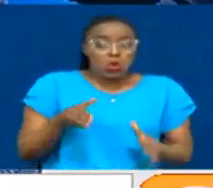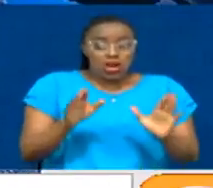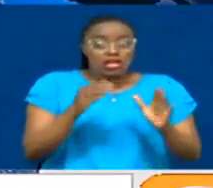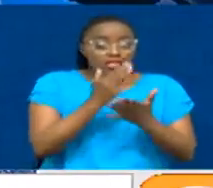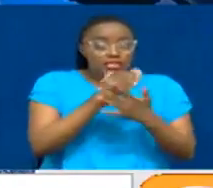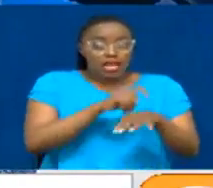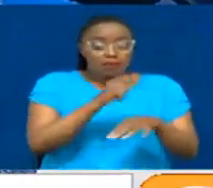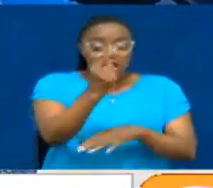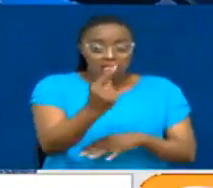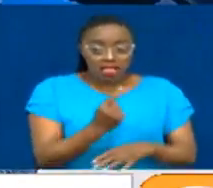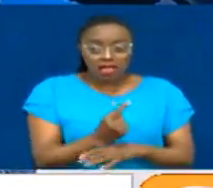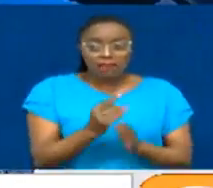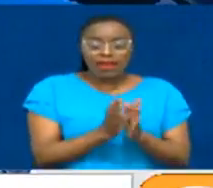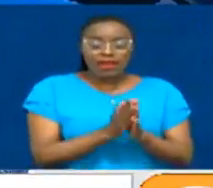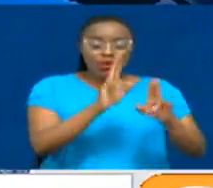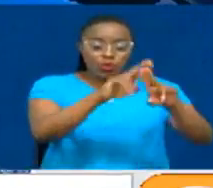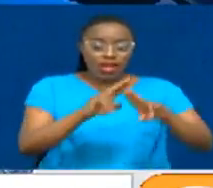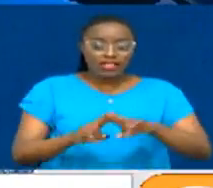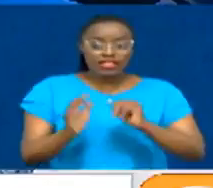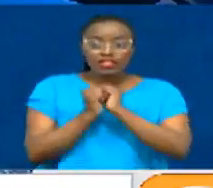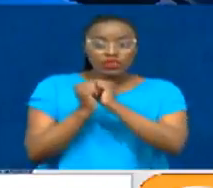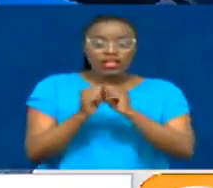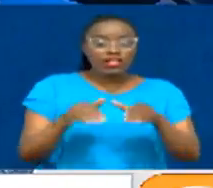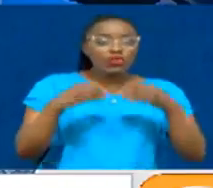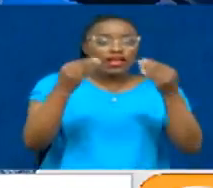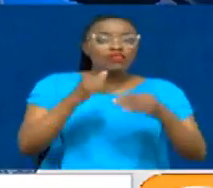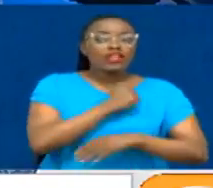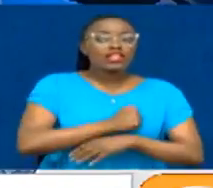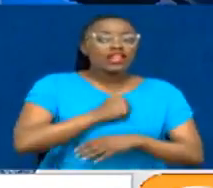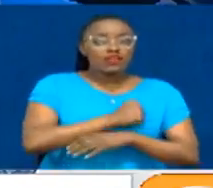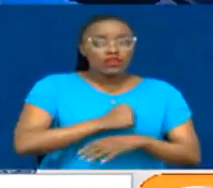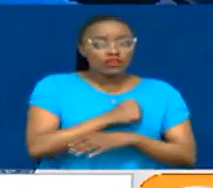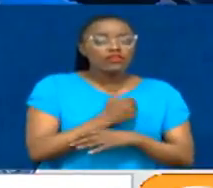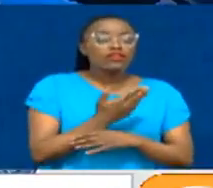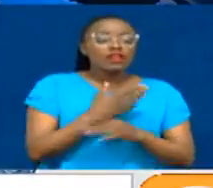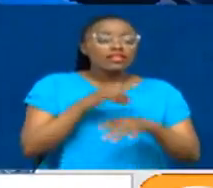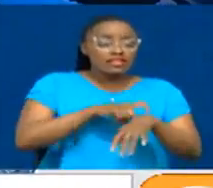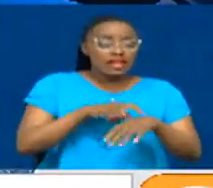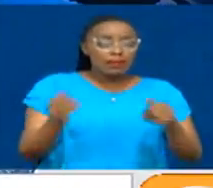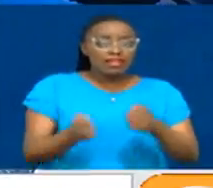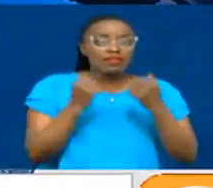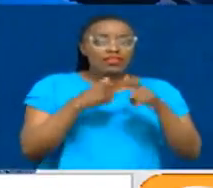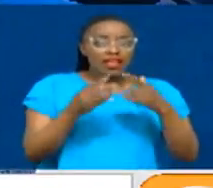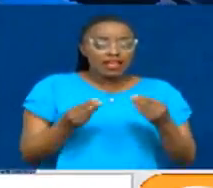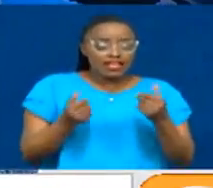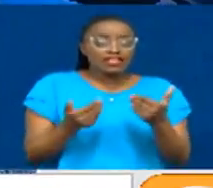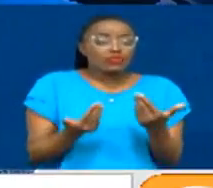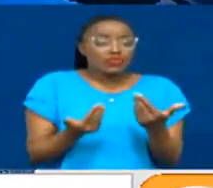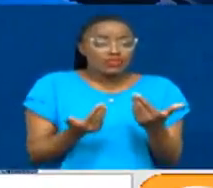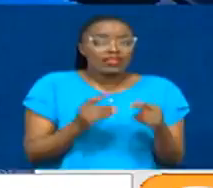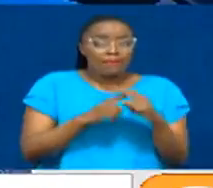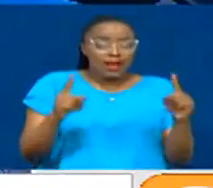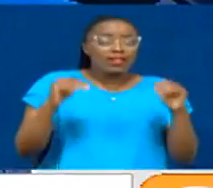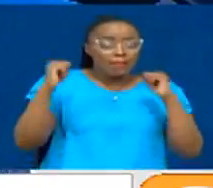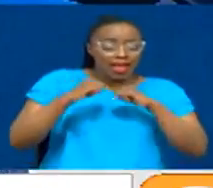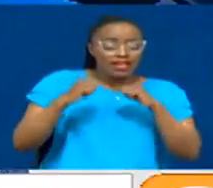and we do a statement with them, then they issue an apology. When it's immediately the date happened, he actually did it, and I commend him. But I agree with you,